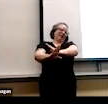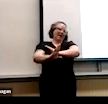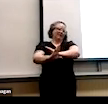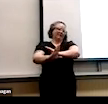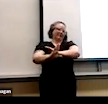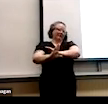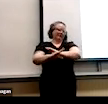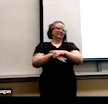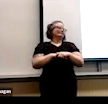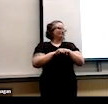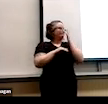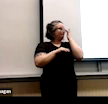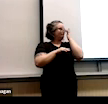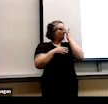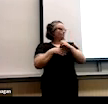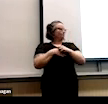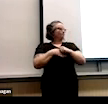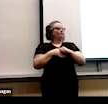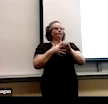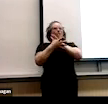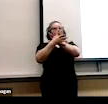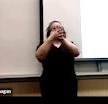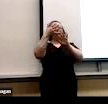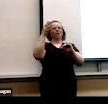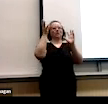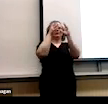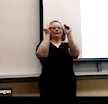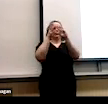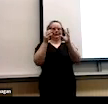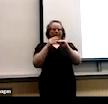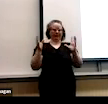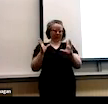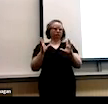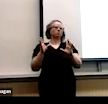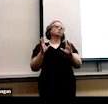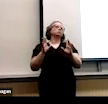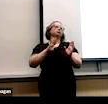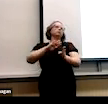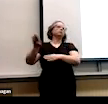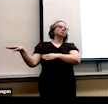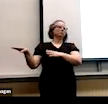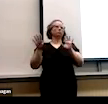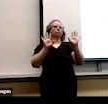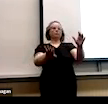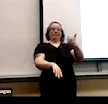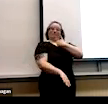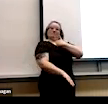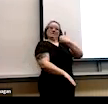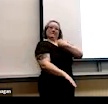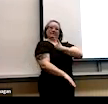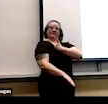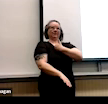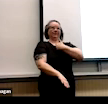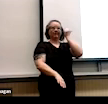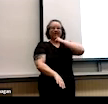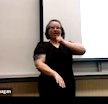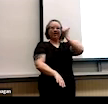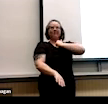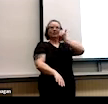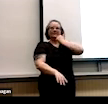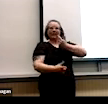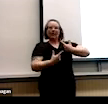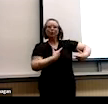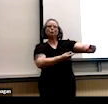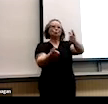I just wanted to say a couple of things about, a few little nuggets about what I see and do in real life, because that's a lot of talk and talk and